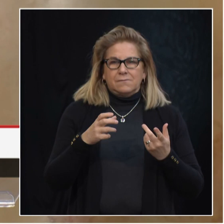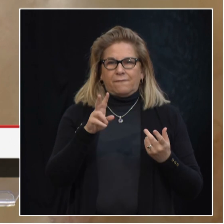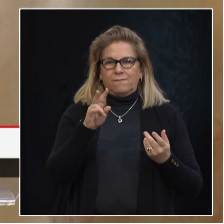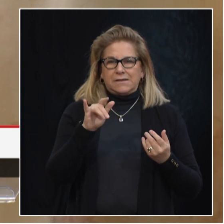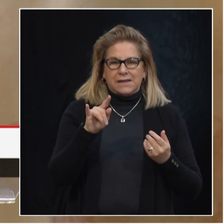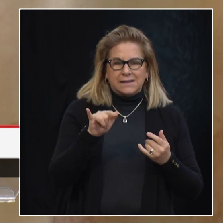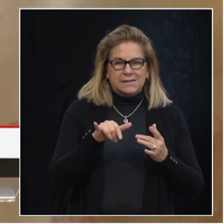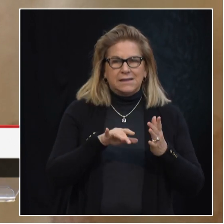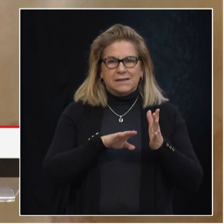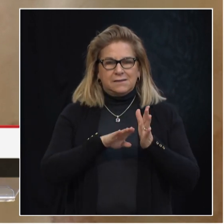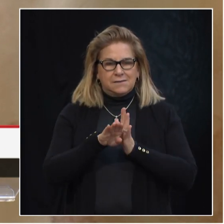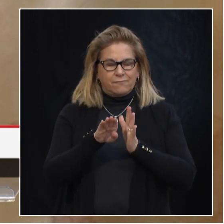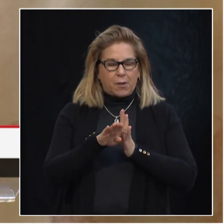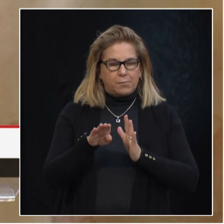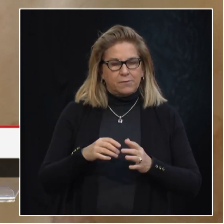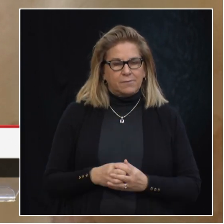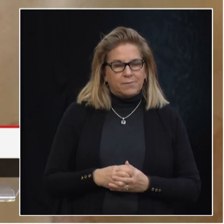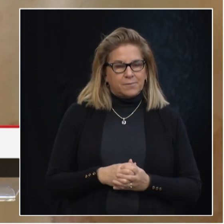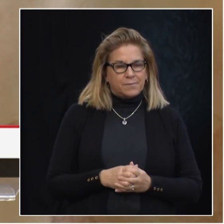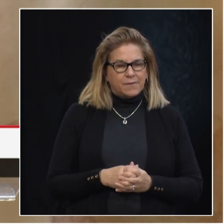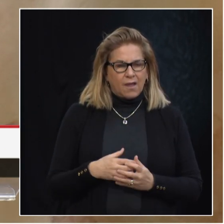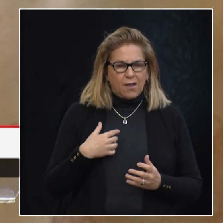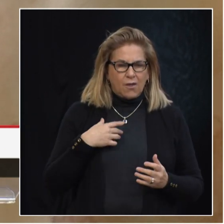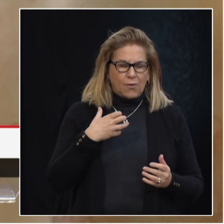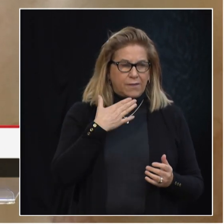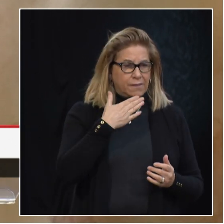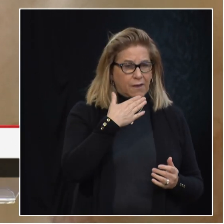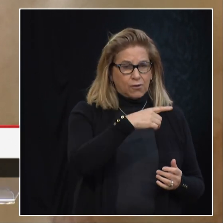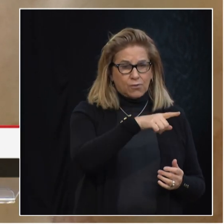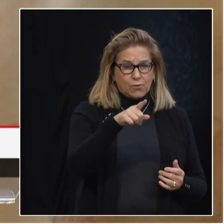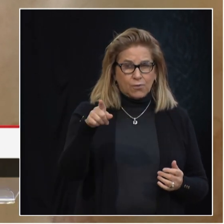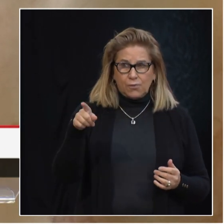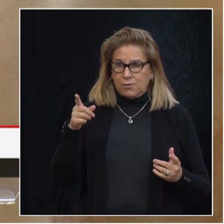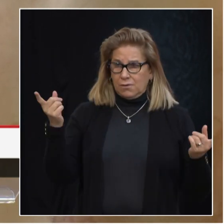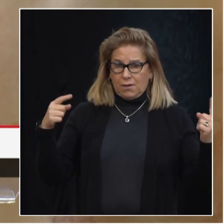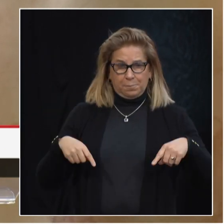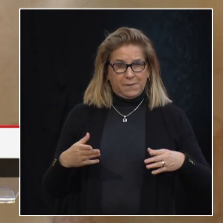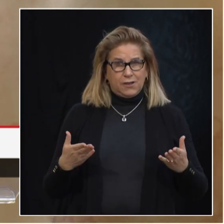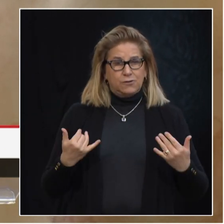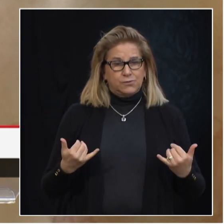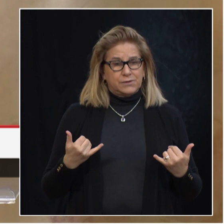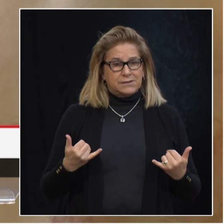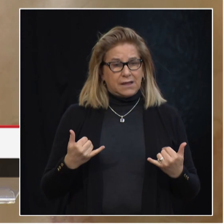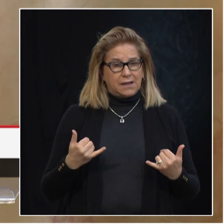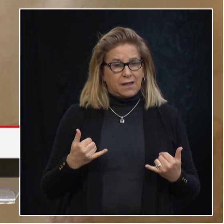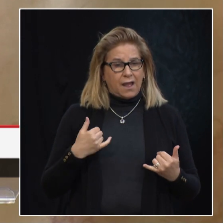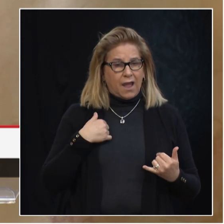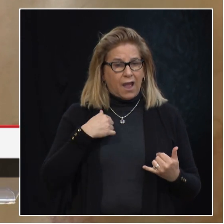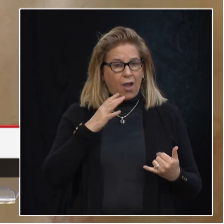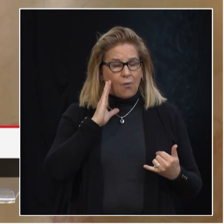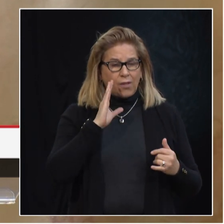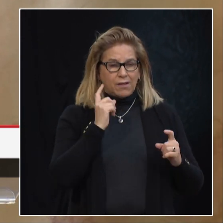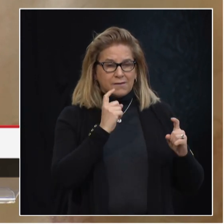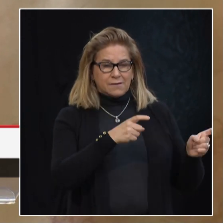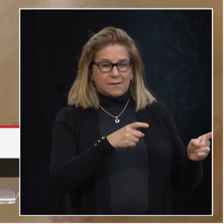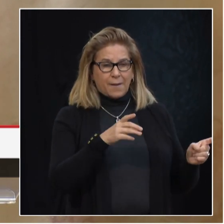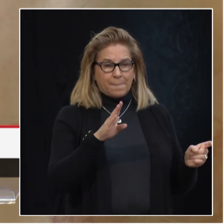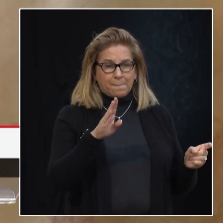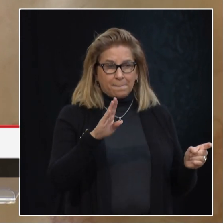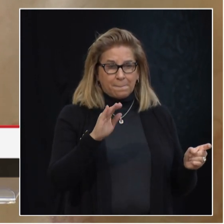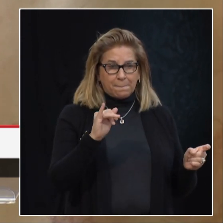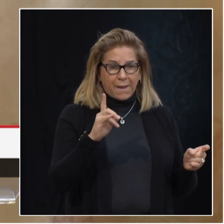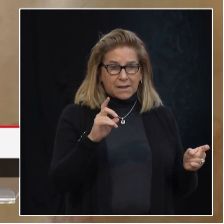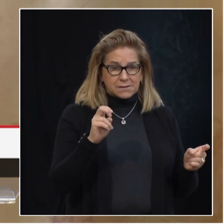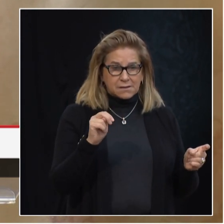here and participating today. And I also want to give a shout out to all my bison that are in the room as we take on Kansas University today at 2